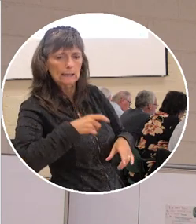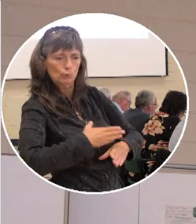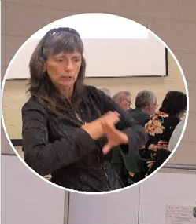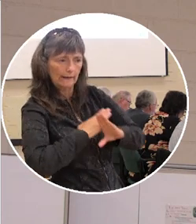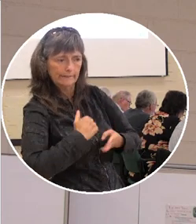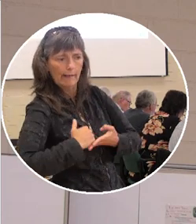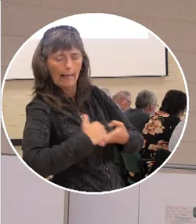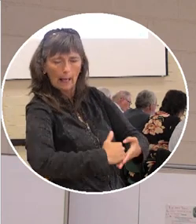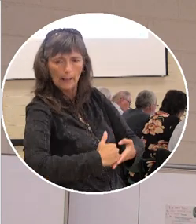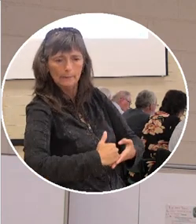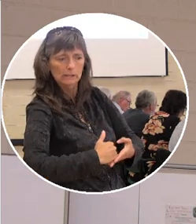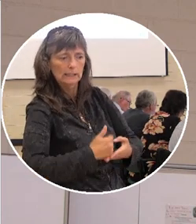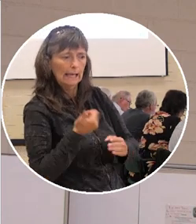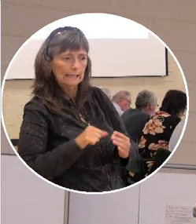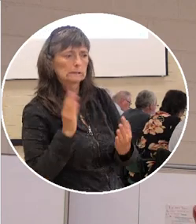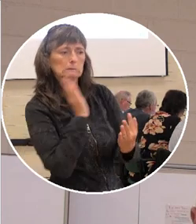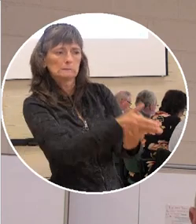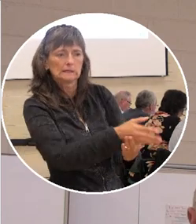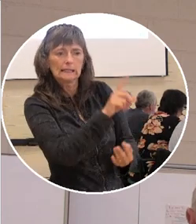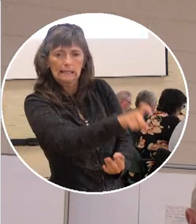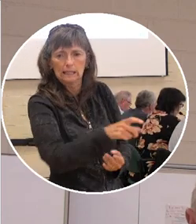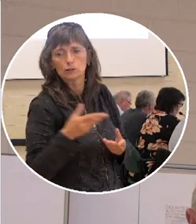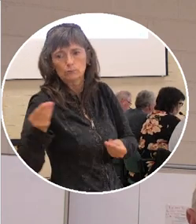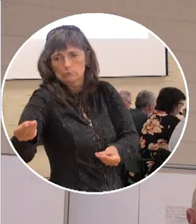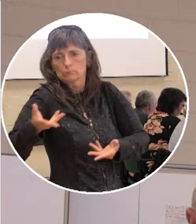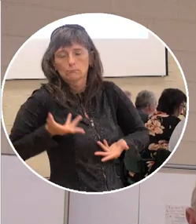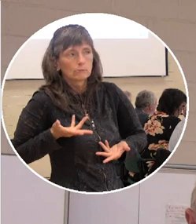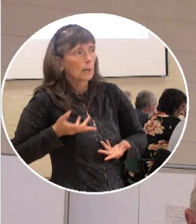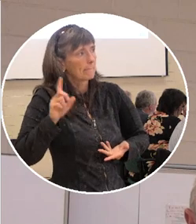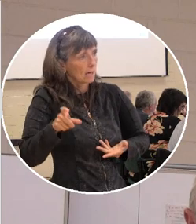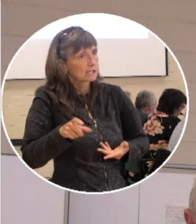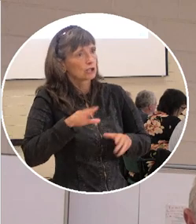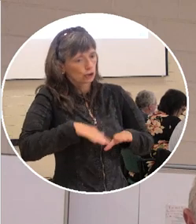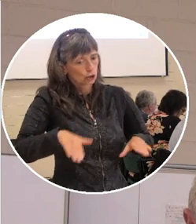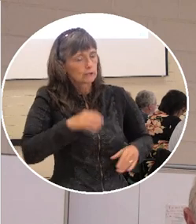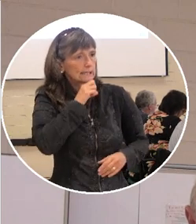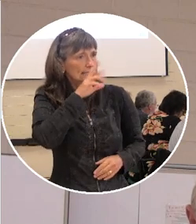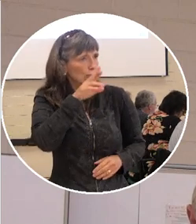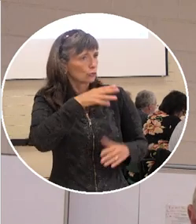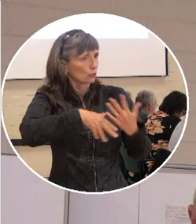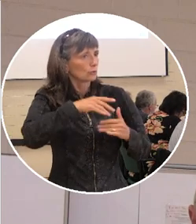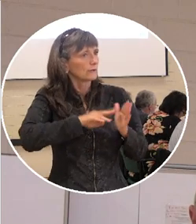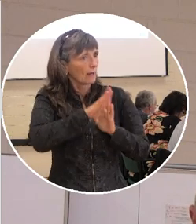and to report all relevant information to the Department of Children, Seniors, and Social